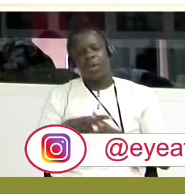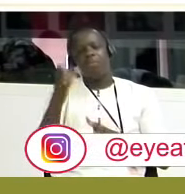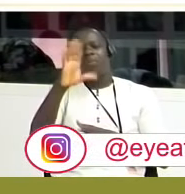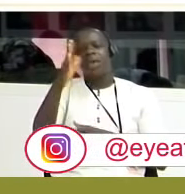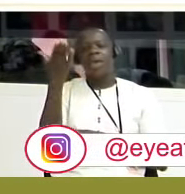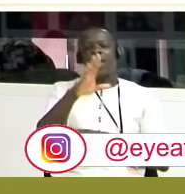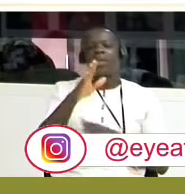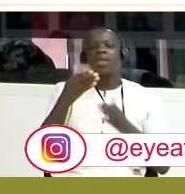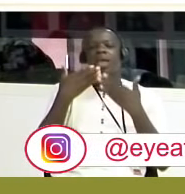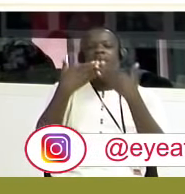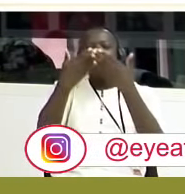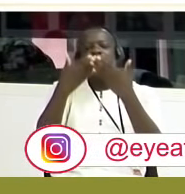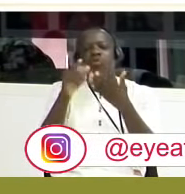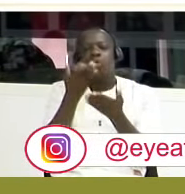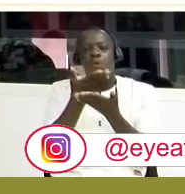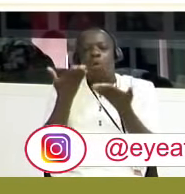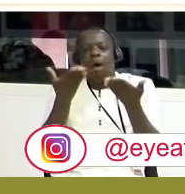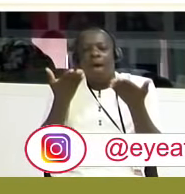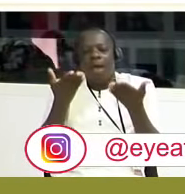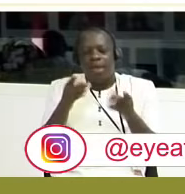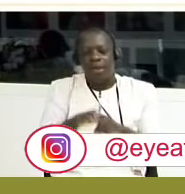why? They did not.